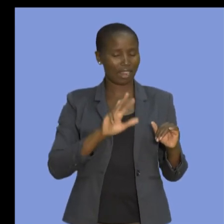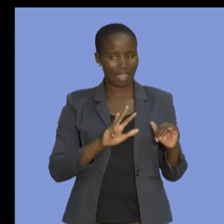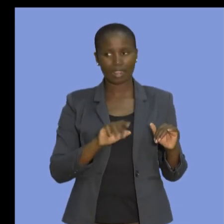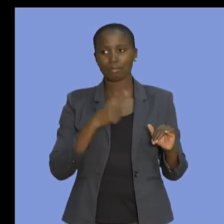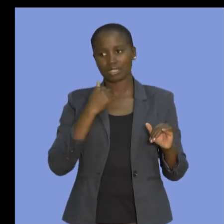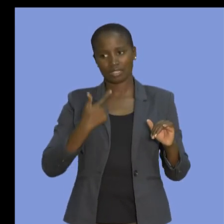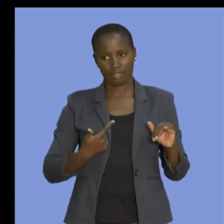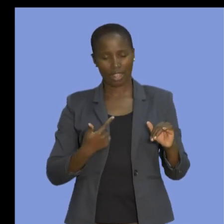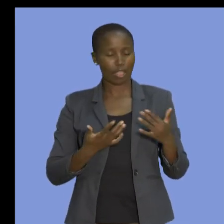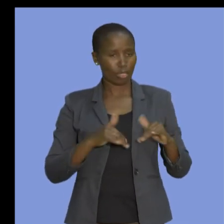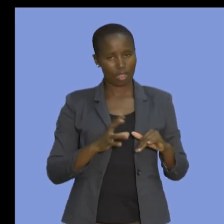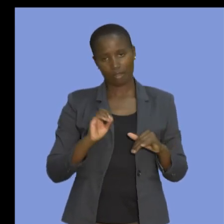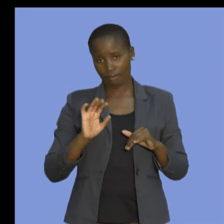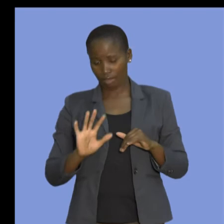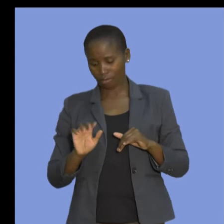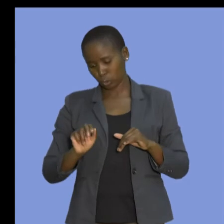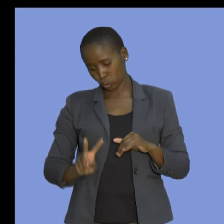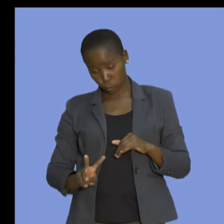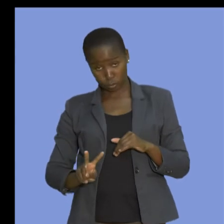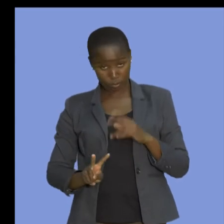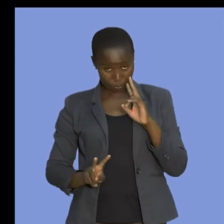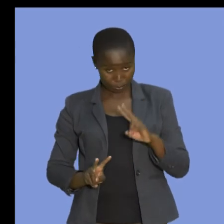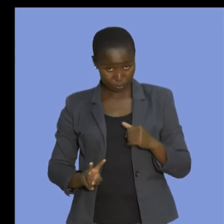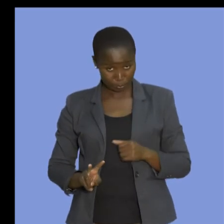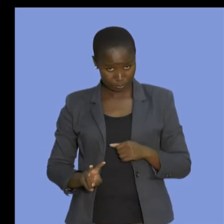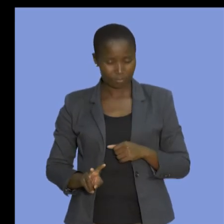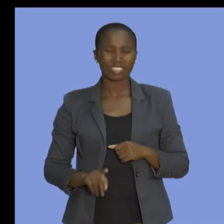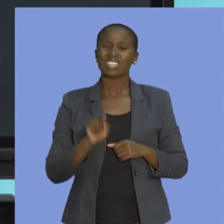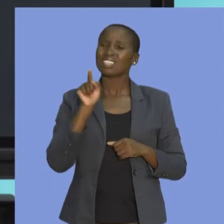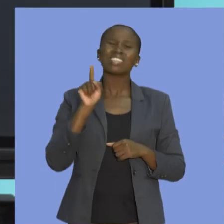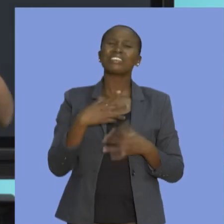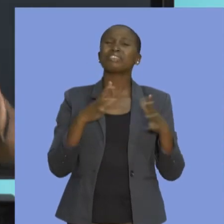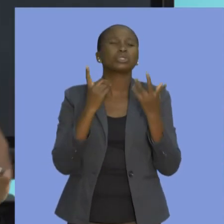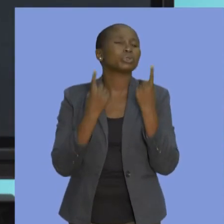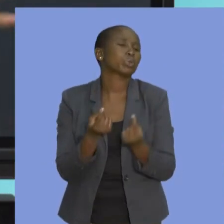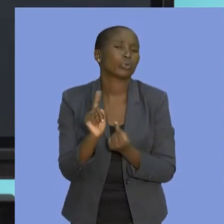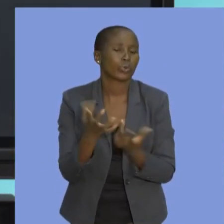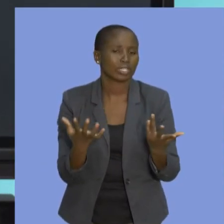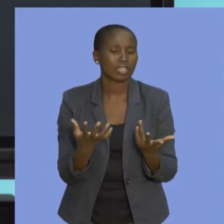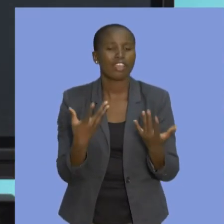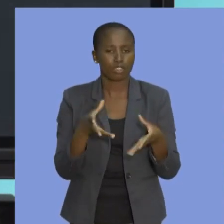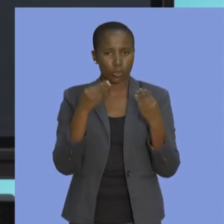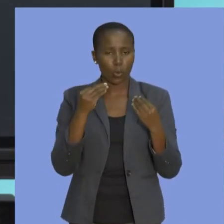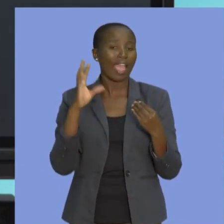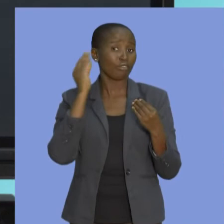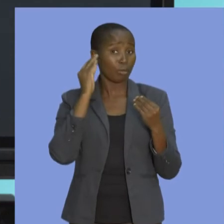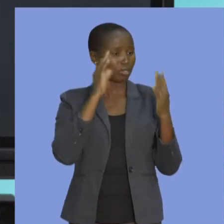there, and we have 2. So what we have done here, we took a raw data, which is data